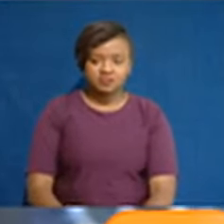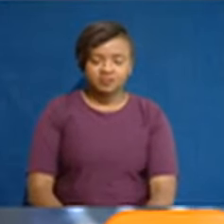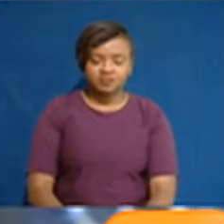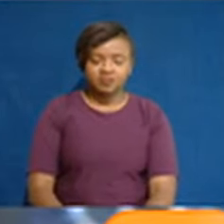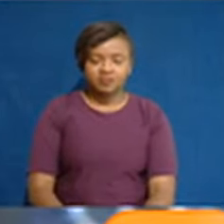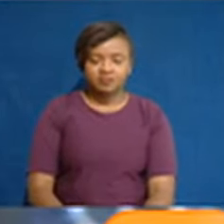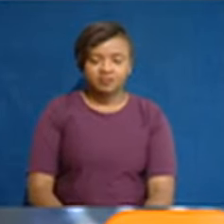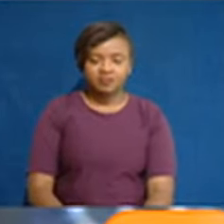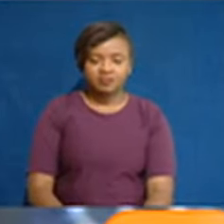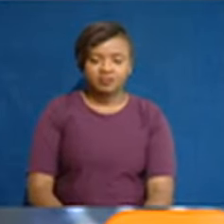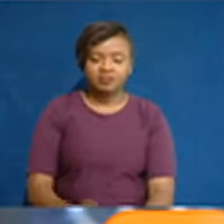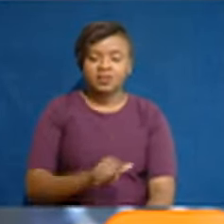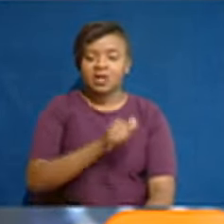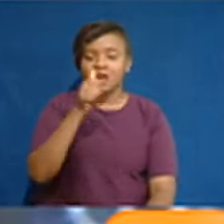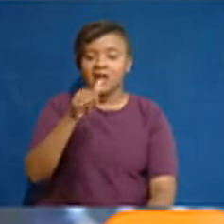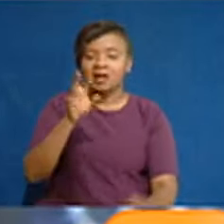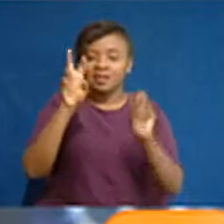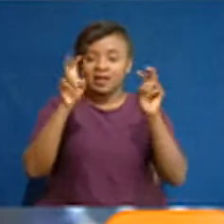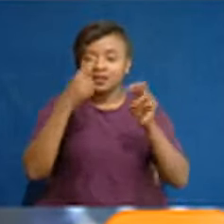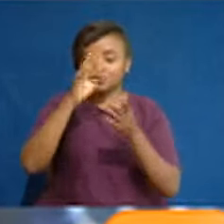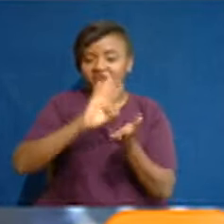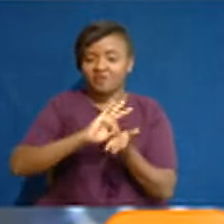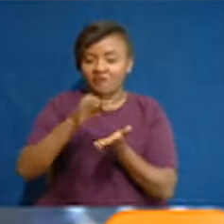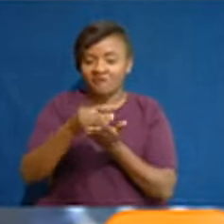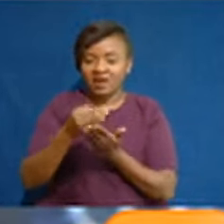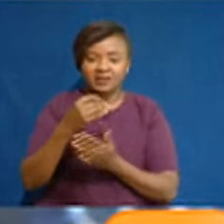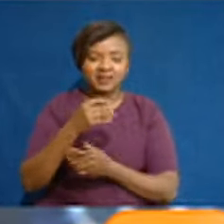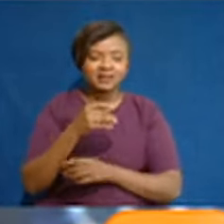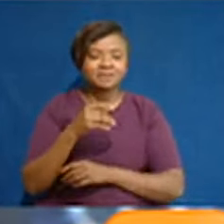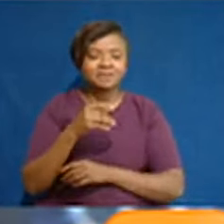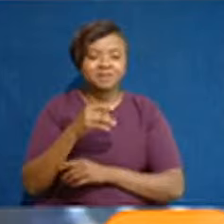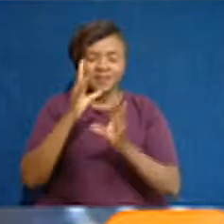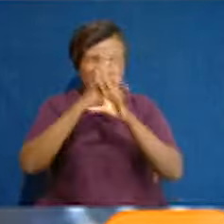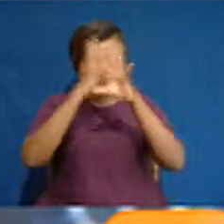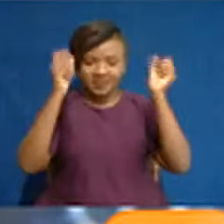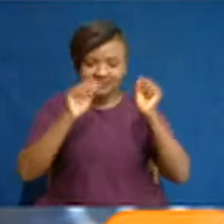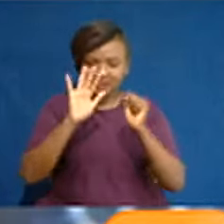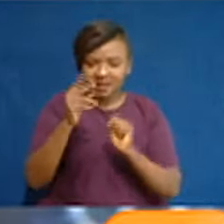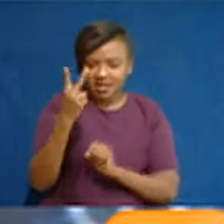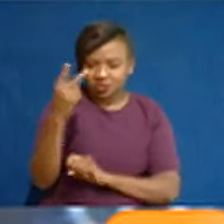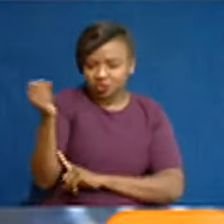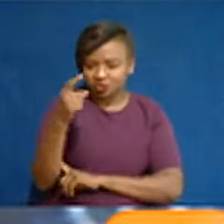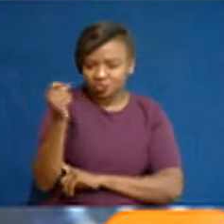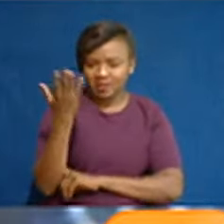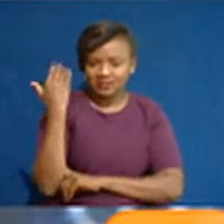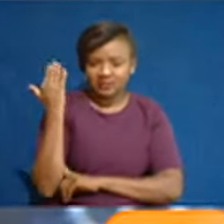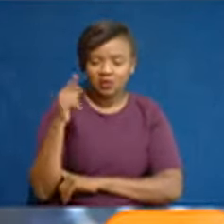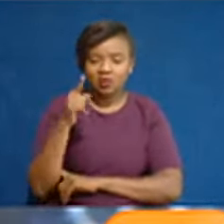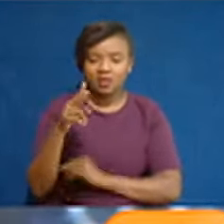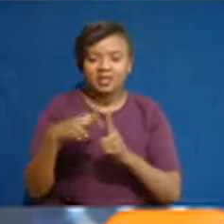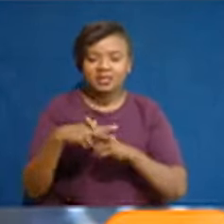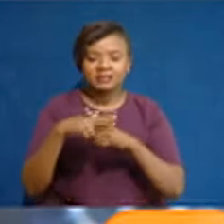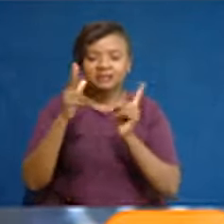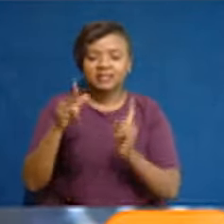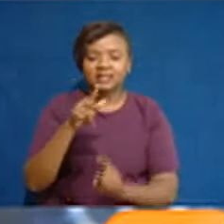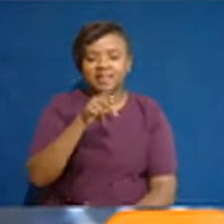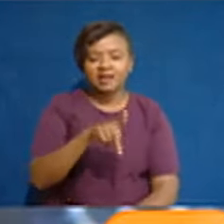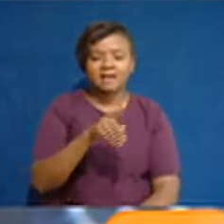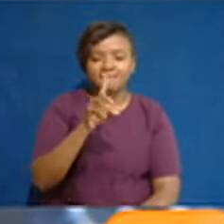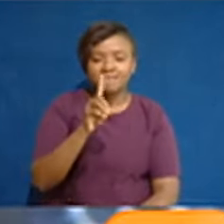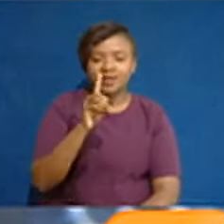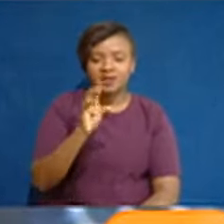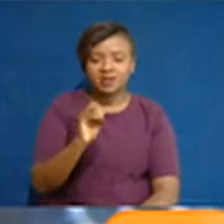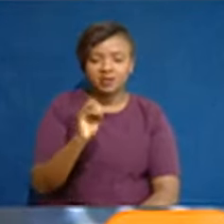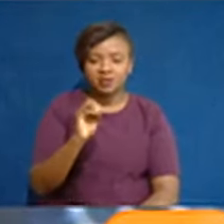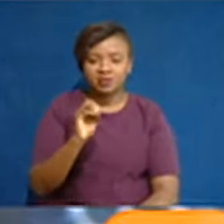the president, in a stroke of genius, about 2 months ago, commenced the PBO Act. Mm-hmm. This is